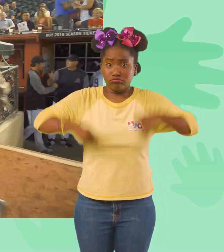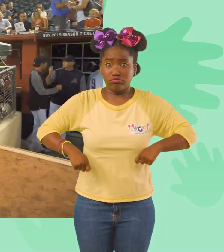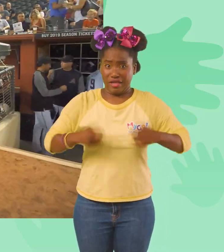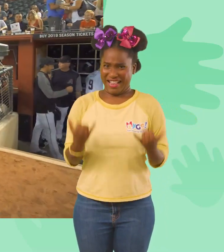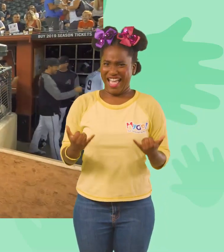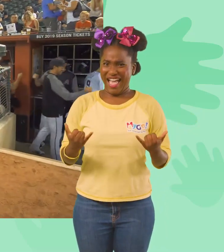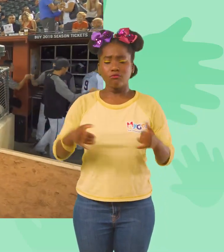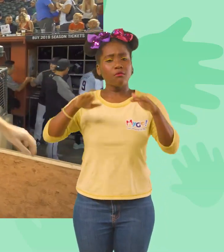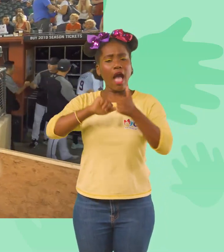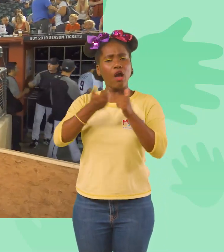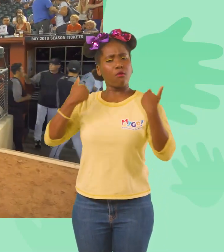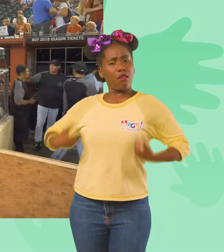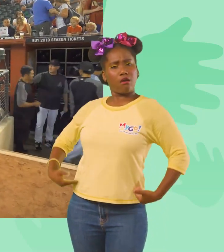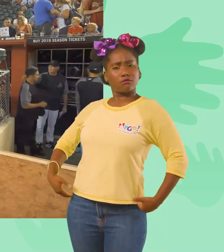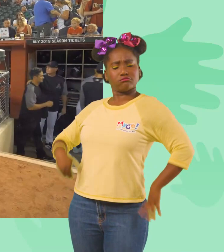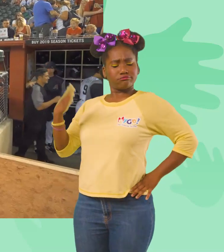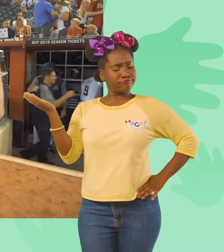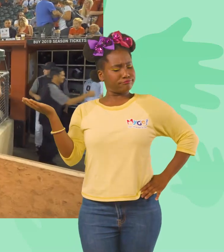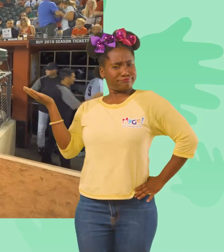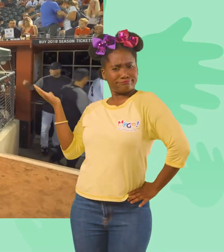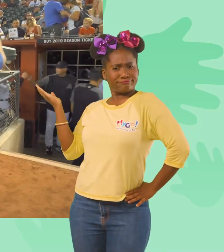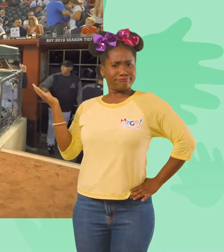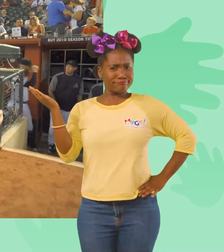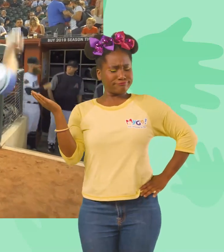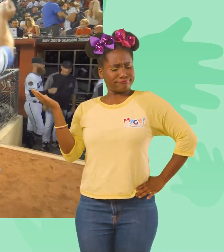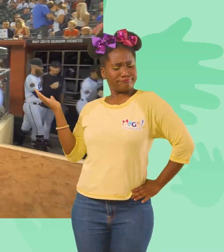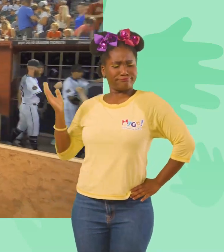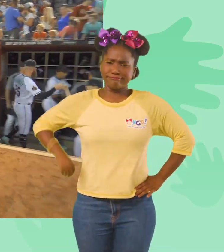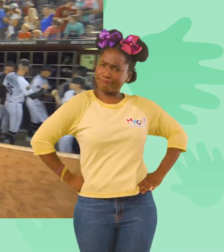How do I look? Yeah, check it out.